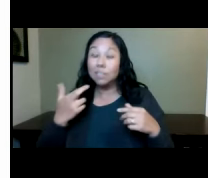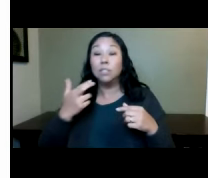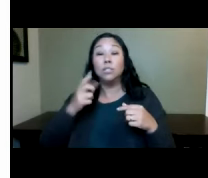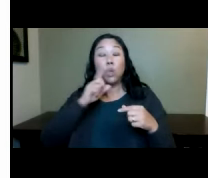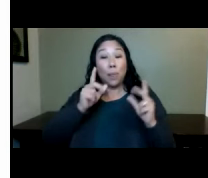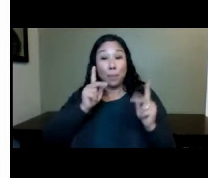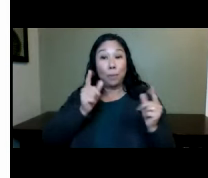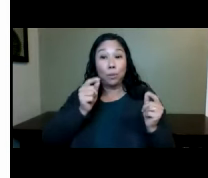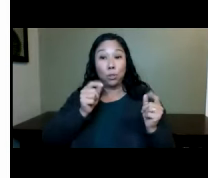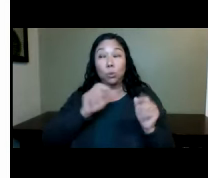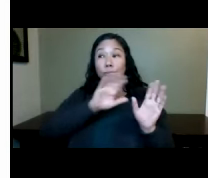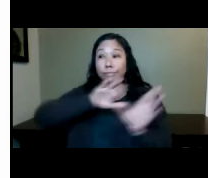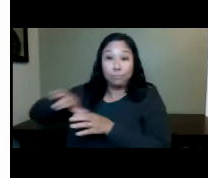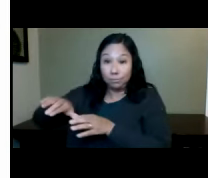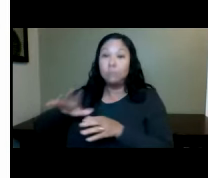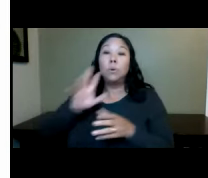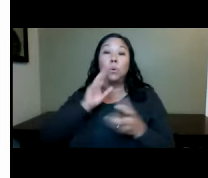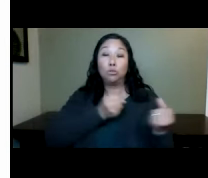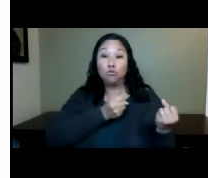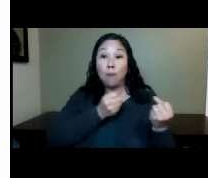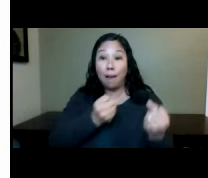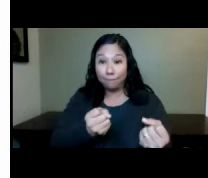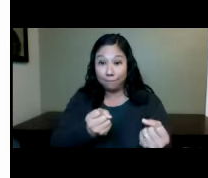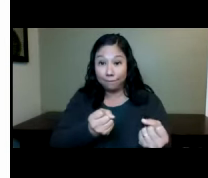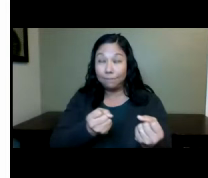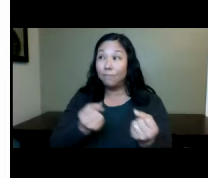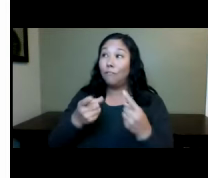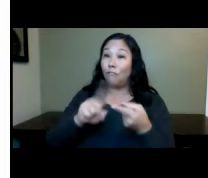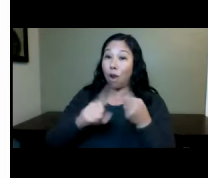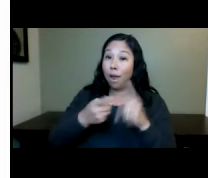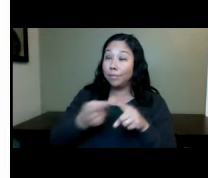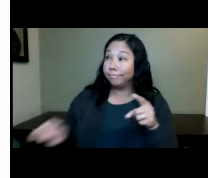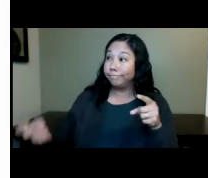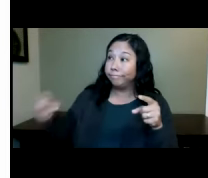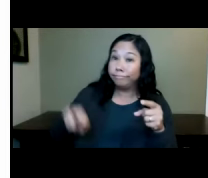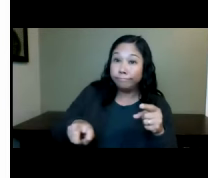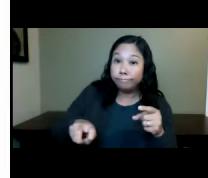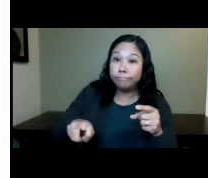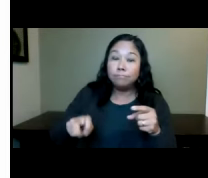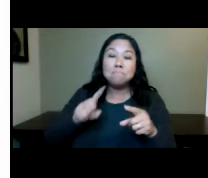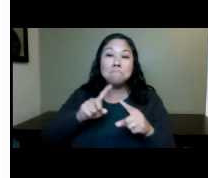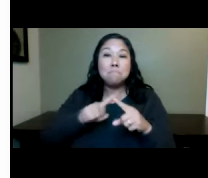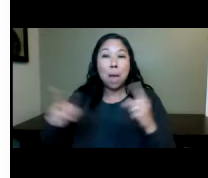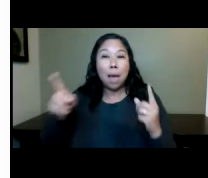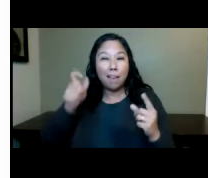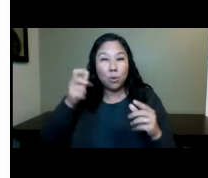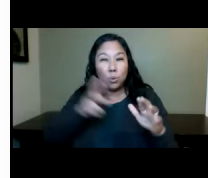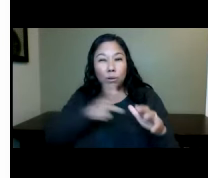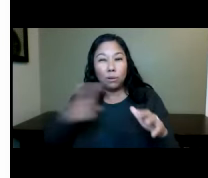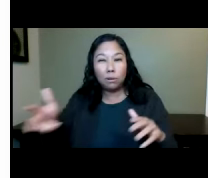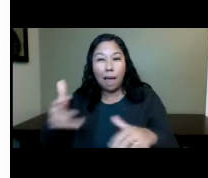their own car with people they know. However, there's all the rest stops and stopping for gas and other things that